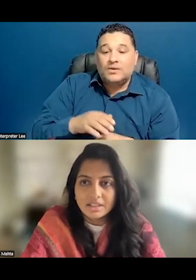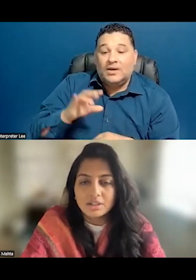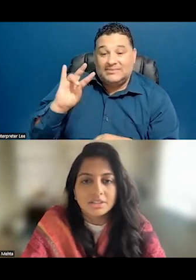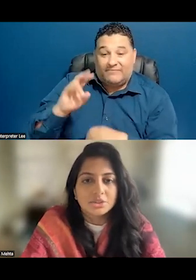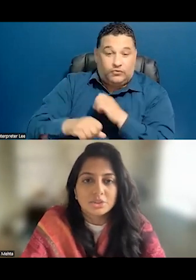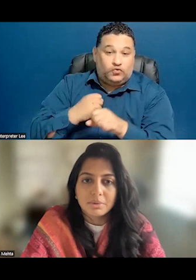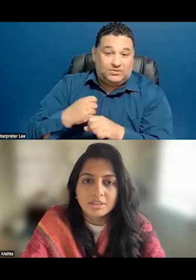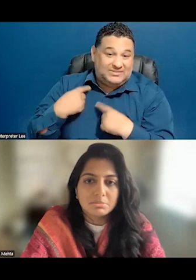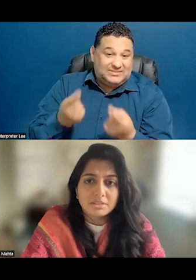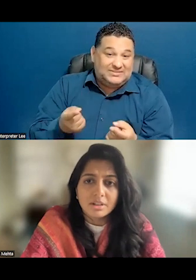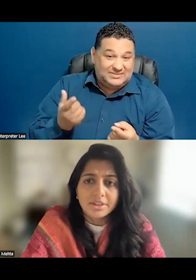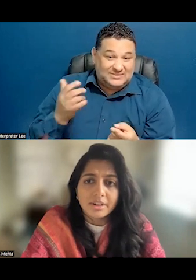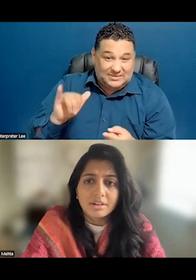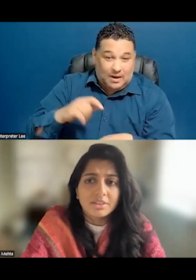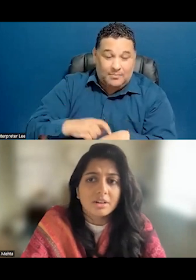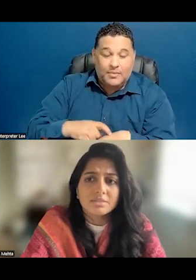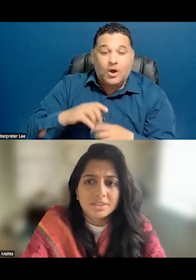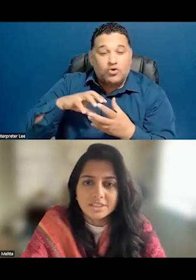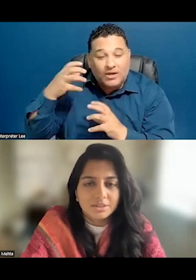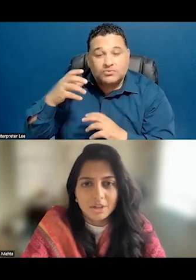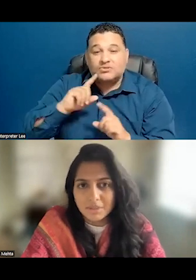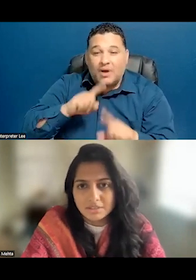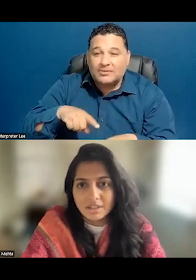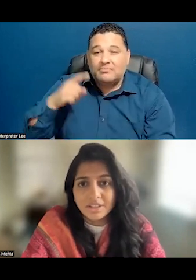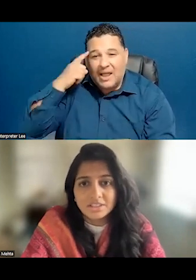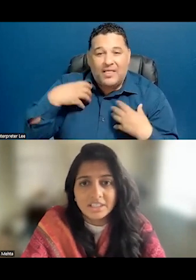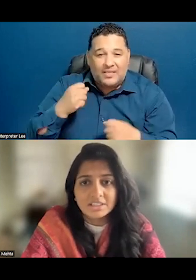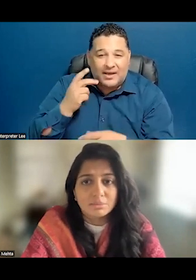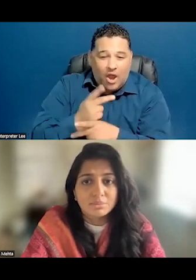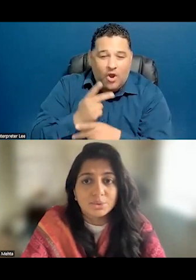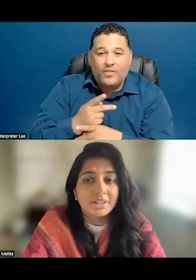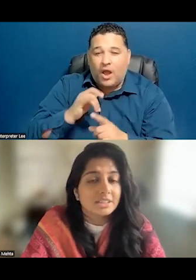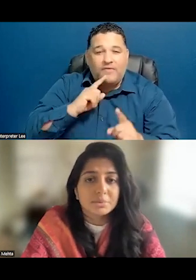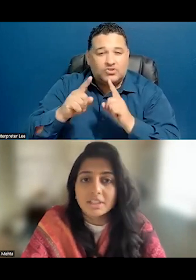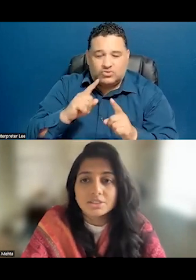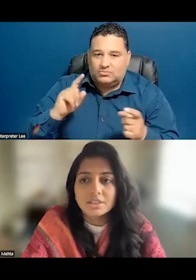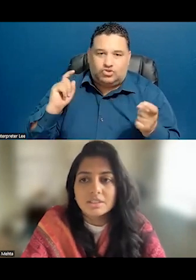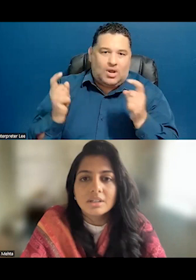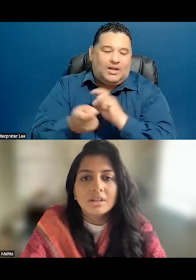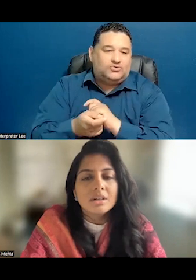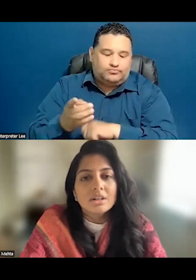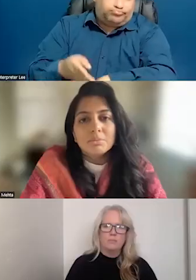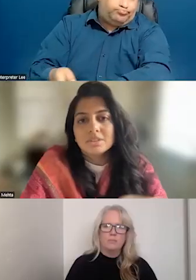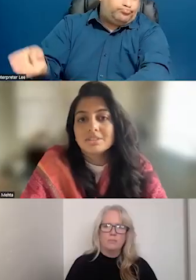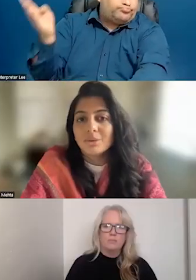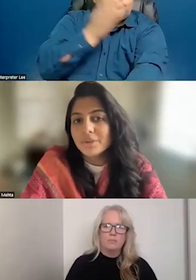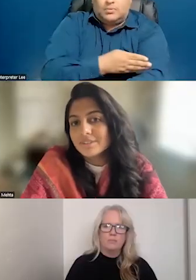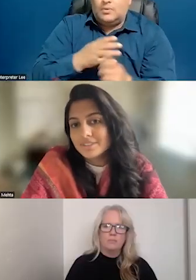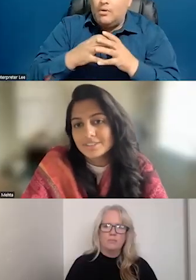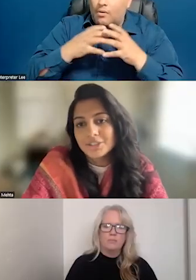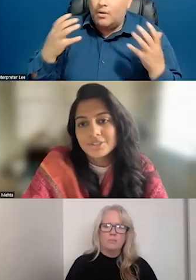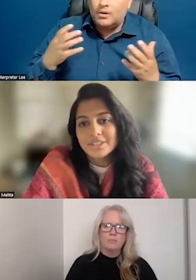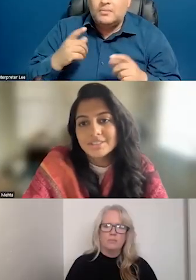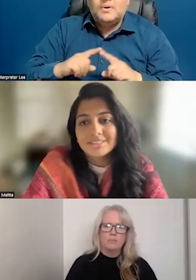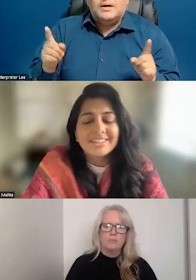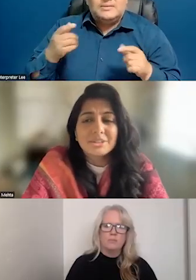that day, crisis response, mental health care, and the conversation around mental health has changed and improved exponentially. But somewhere in